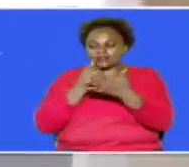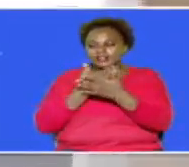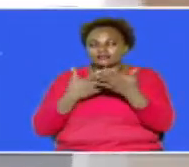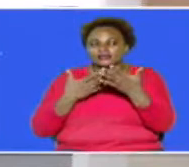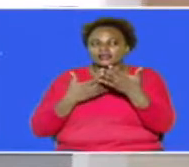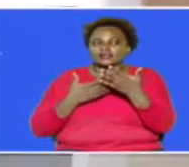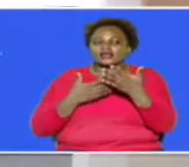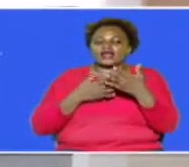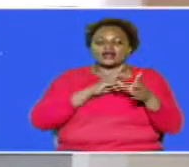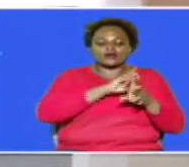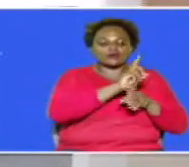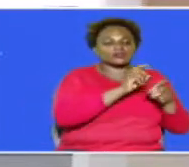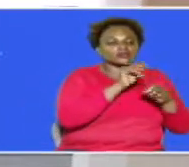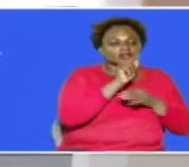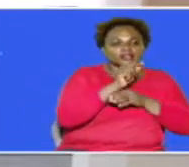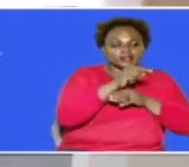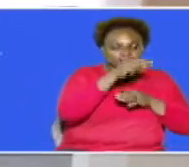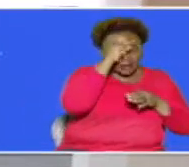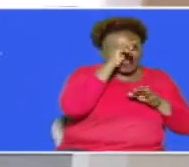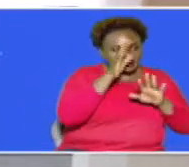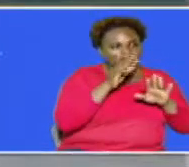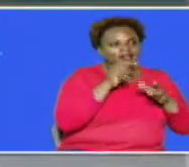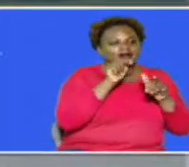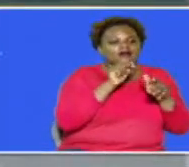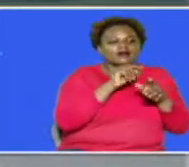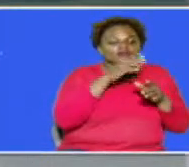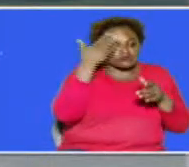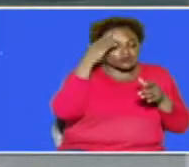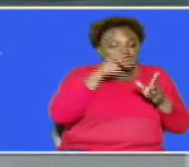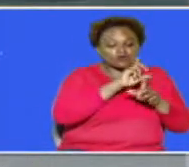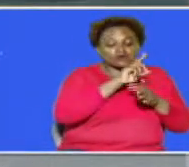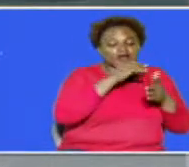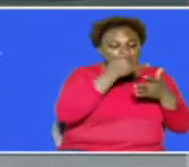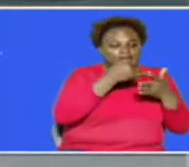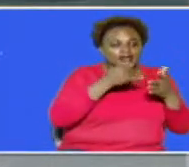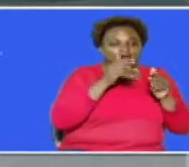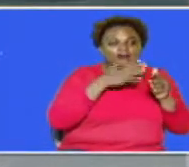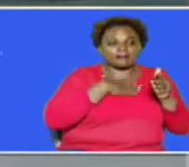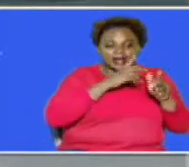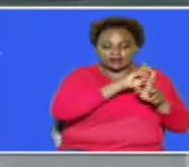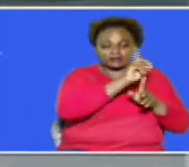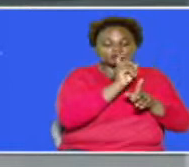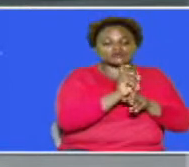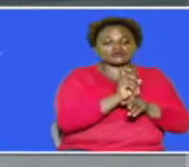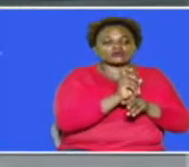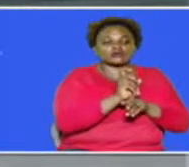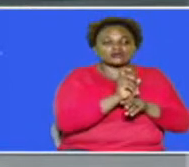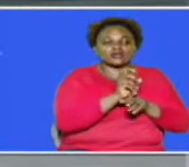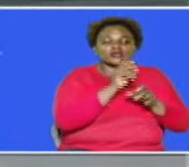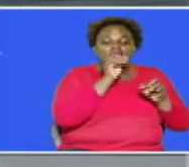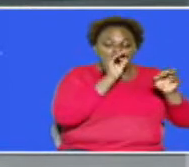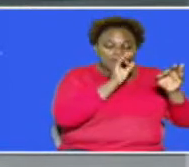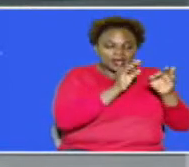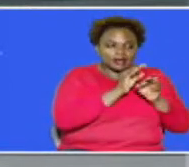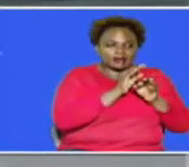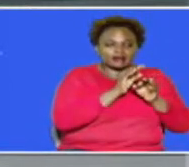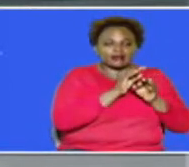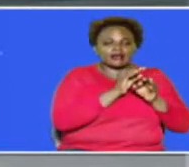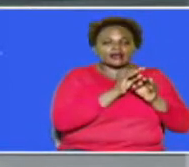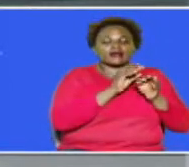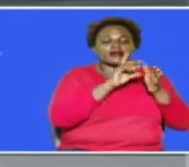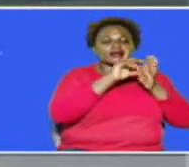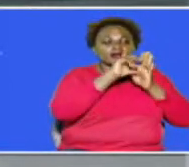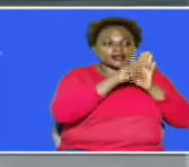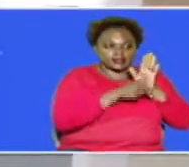Governor, I need to ask you this. Mm. So you didn't know what you're signing. My question then is, No, we later